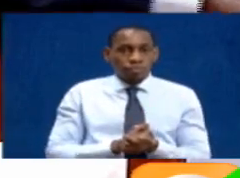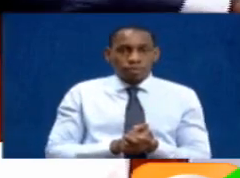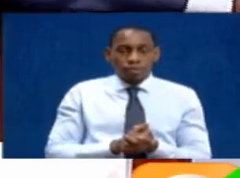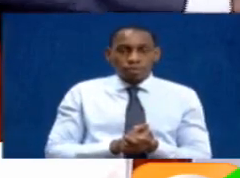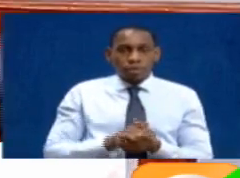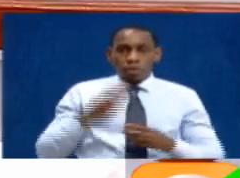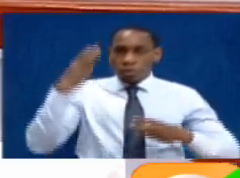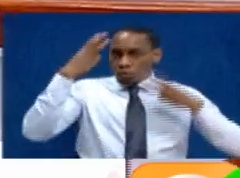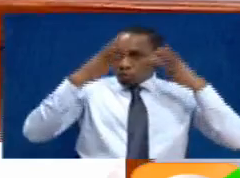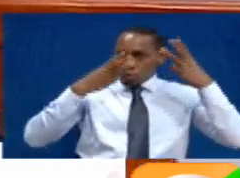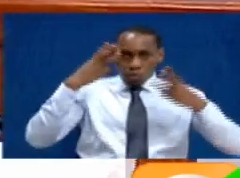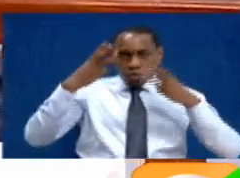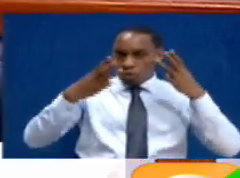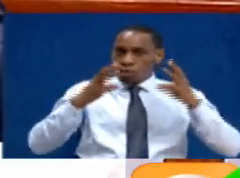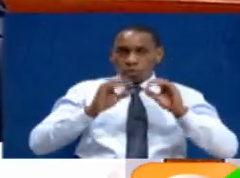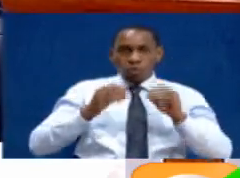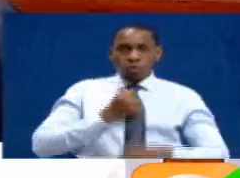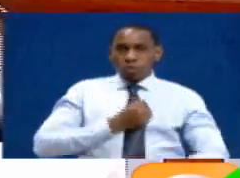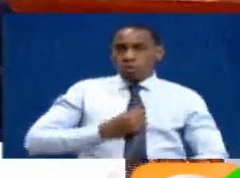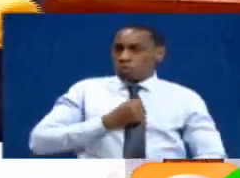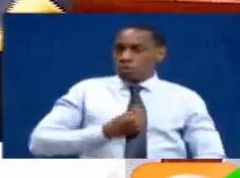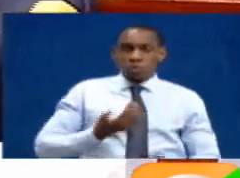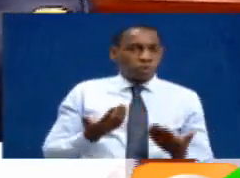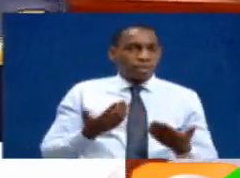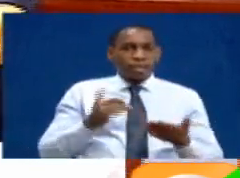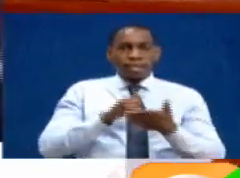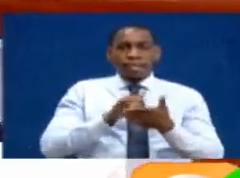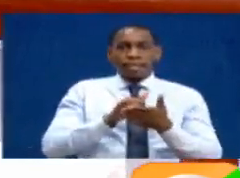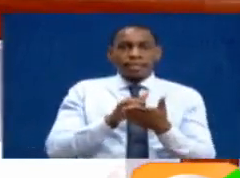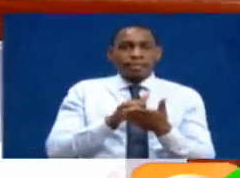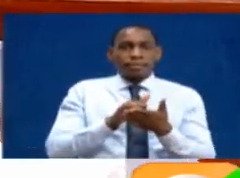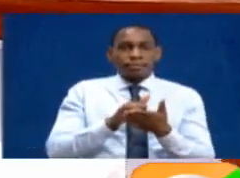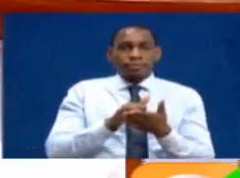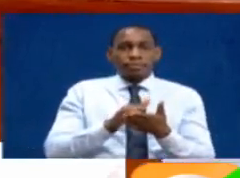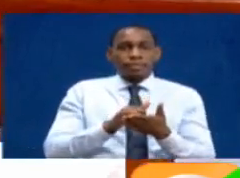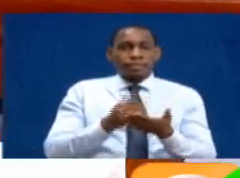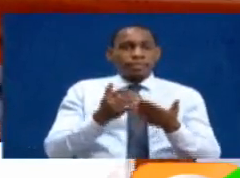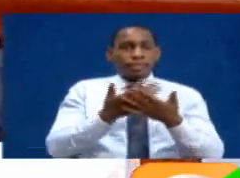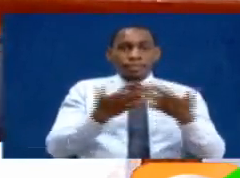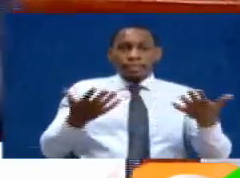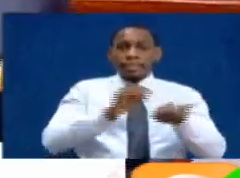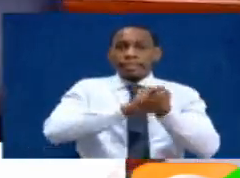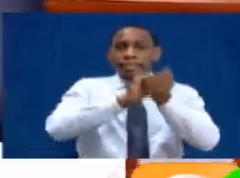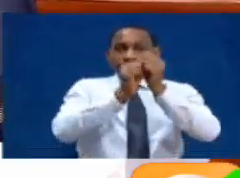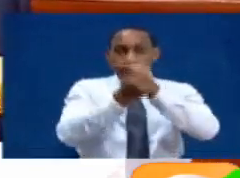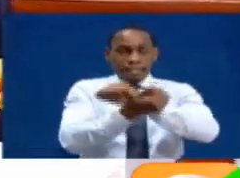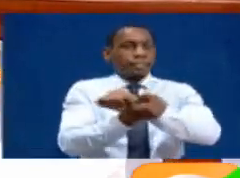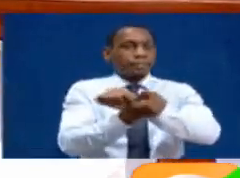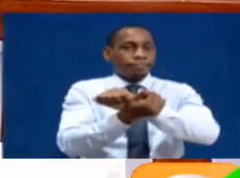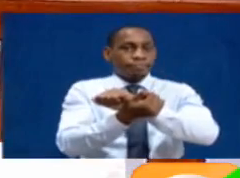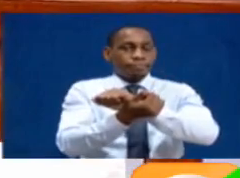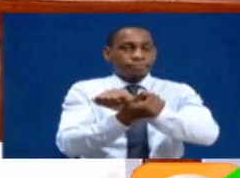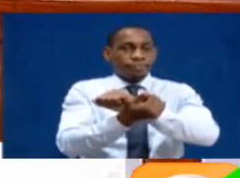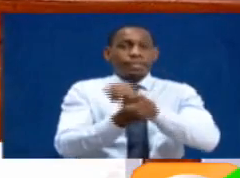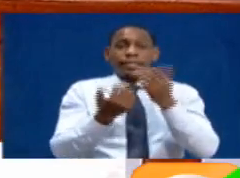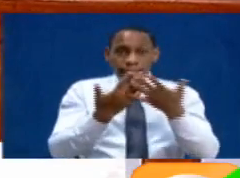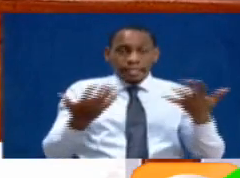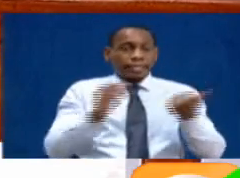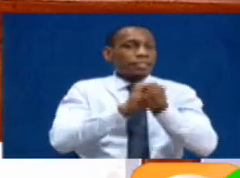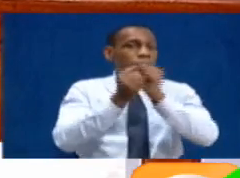So don't worry about the sympathies drifting or so and so is having a lot. Things change in one, dramatically things have changed.